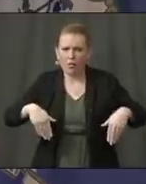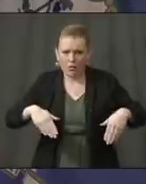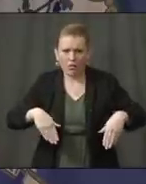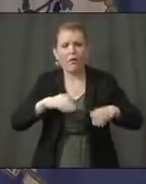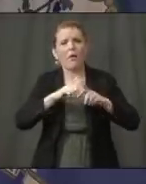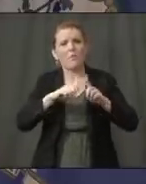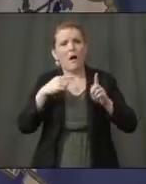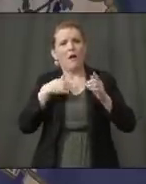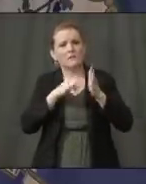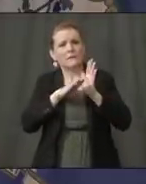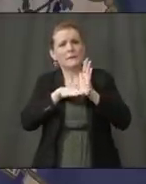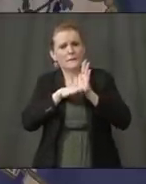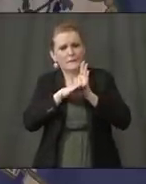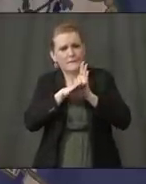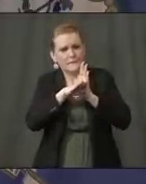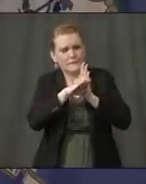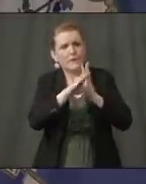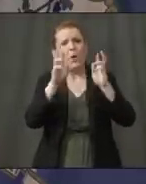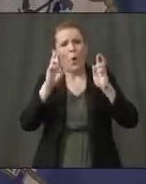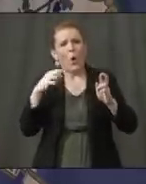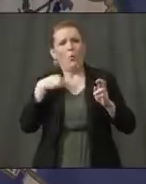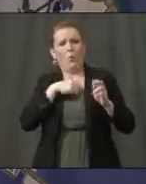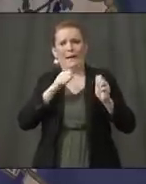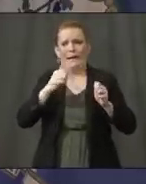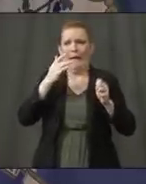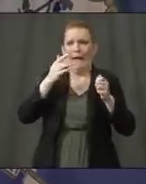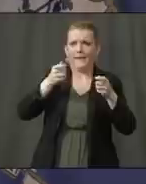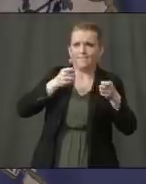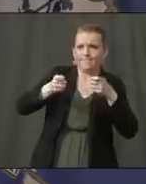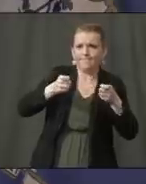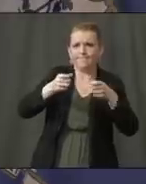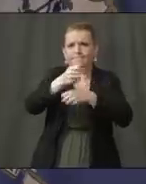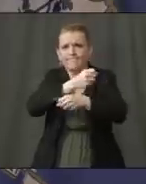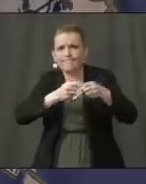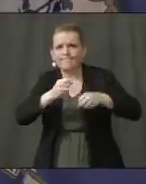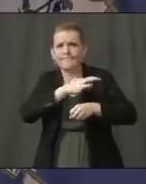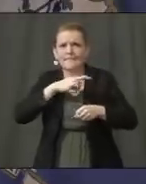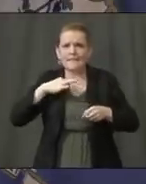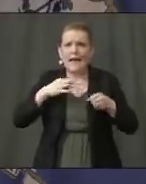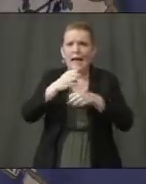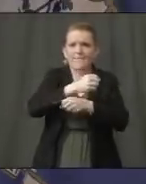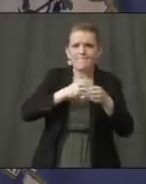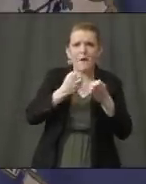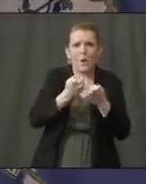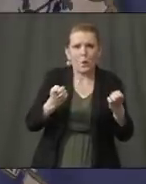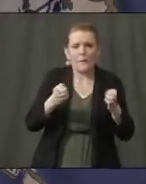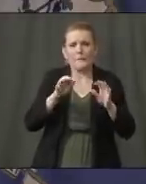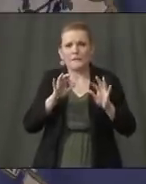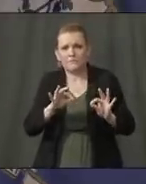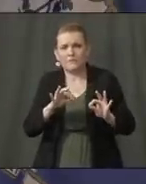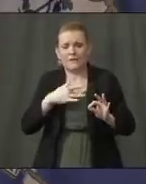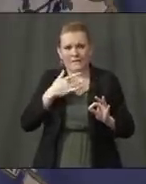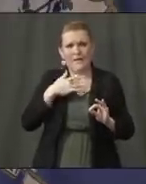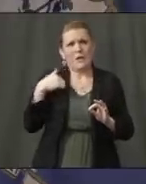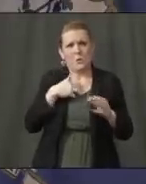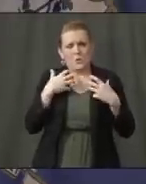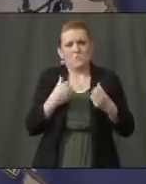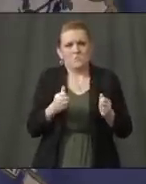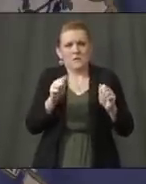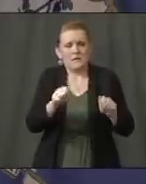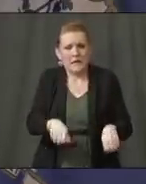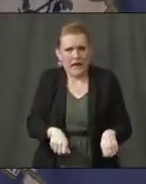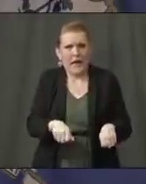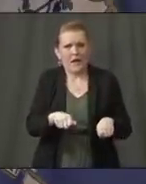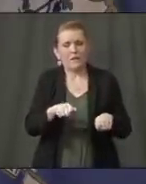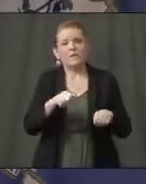do. That's in small part because we're getting more of the PPE that you need. It's also in large part because you're